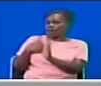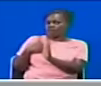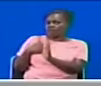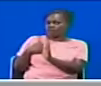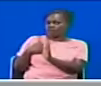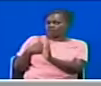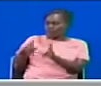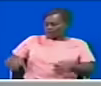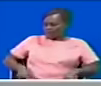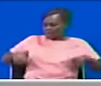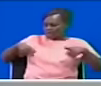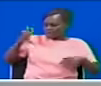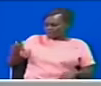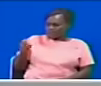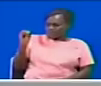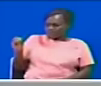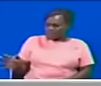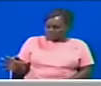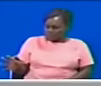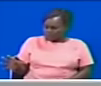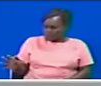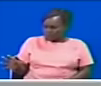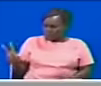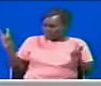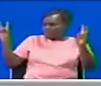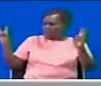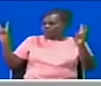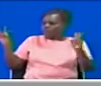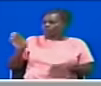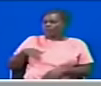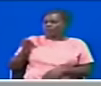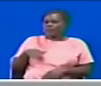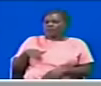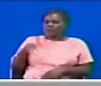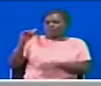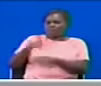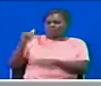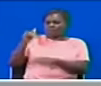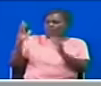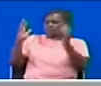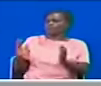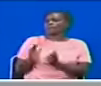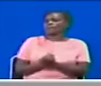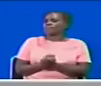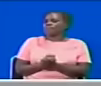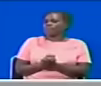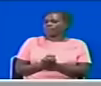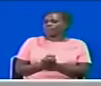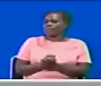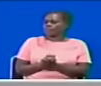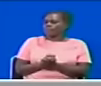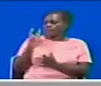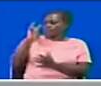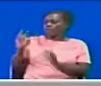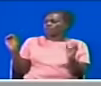of living. You know, these are issues that women bear the greatest brunt of. We've hardly seen,